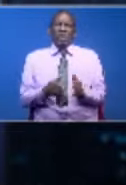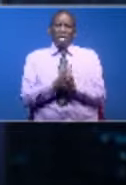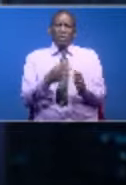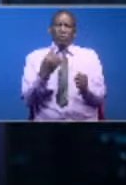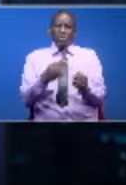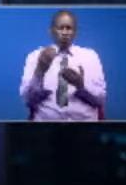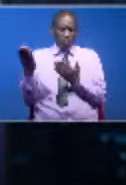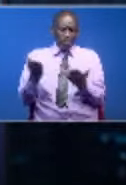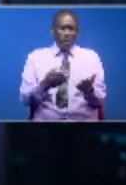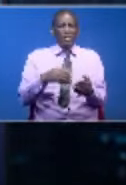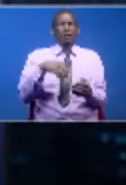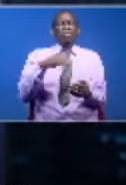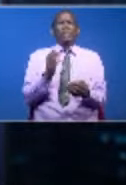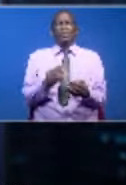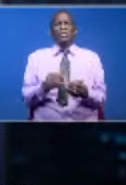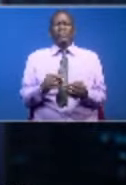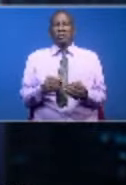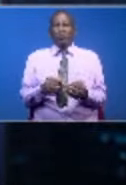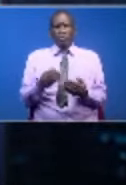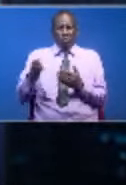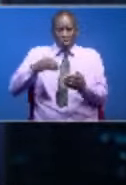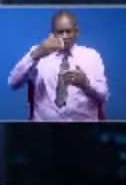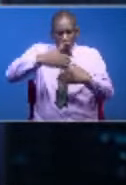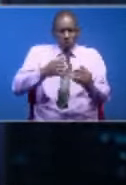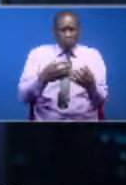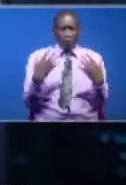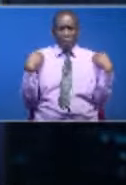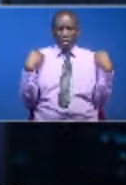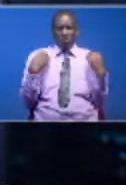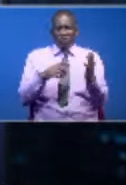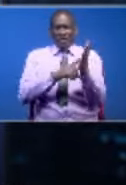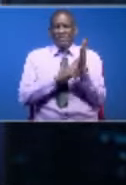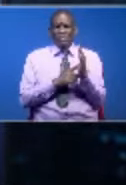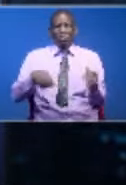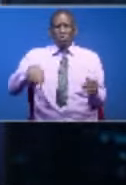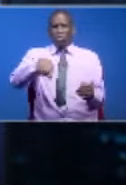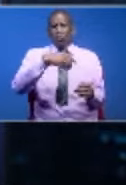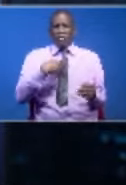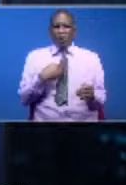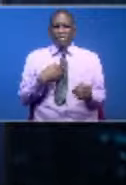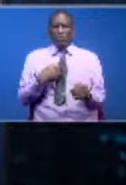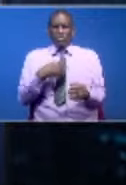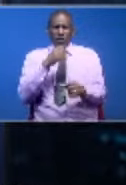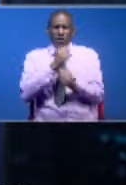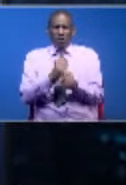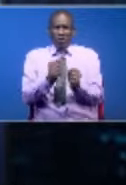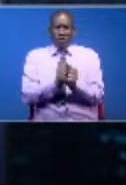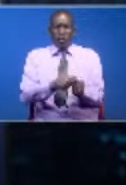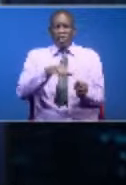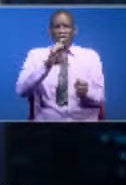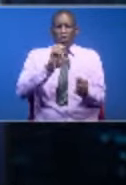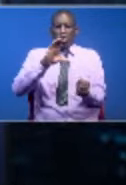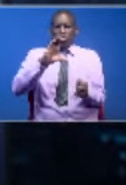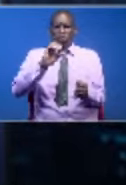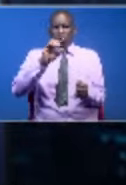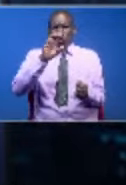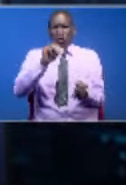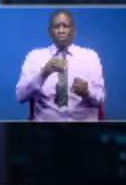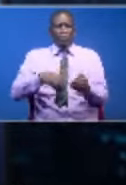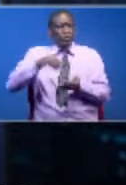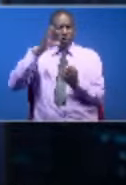it further to, you know, practical examples, we had the privilege of working with Acorn Student Housing on